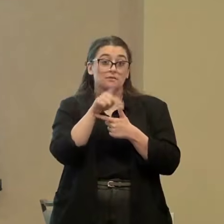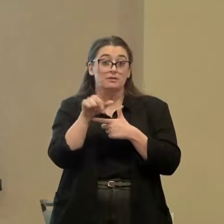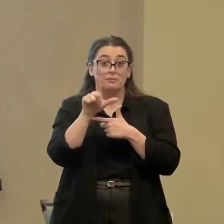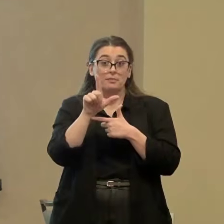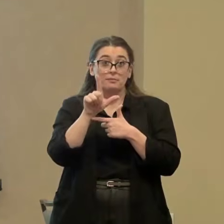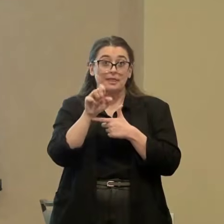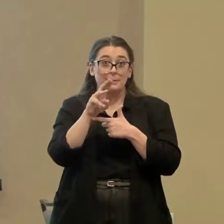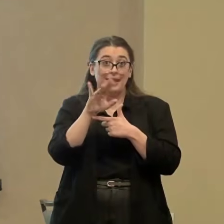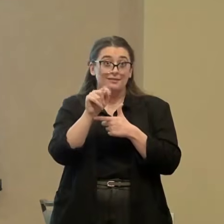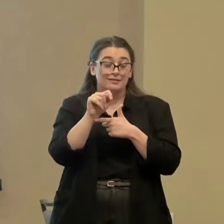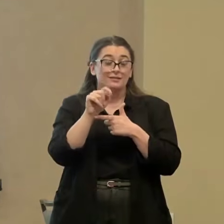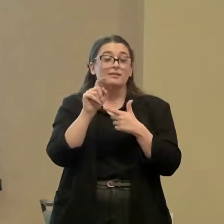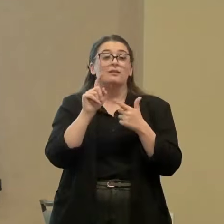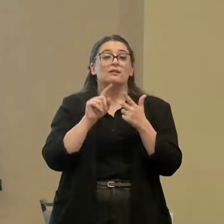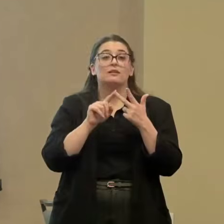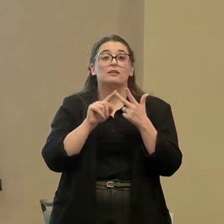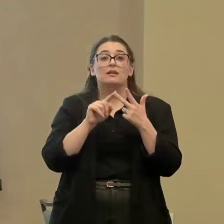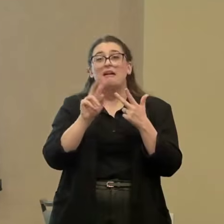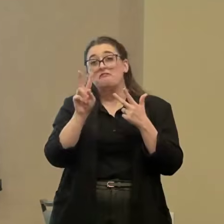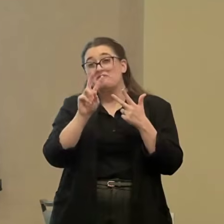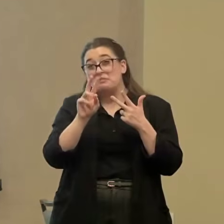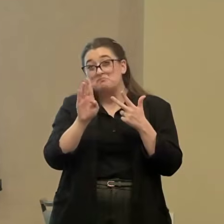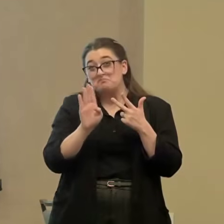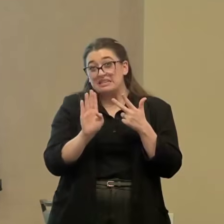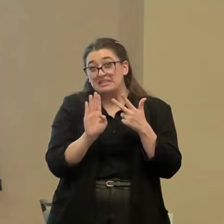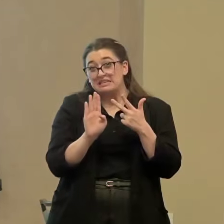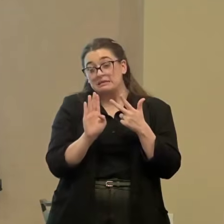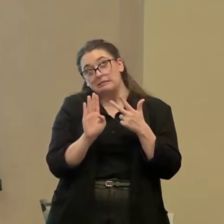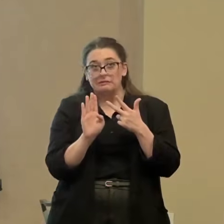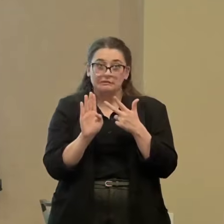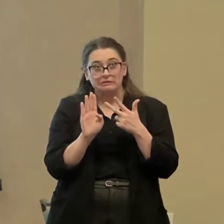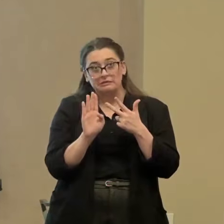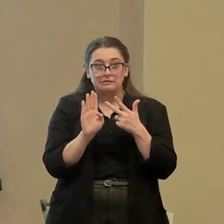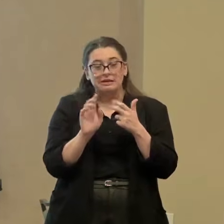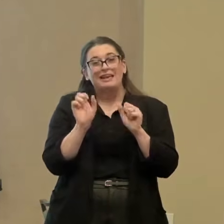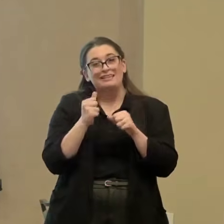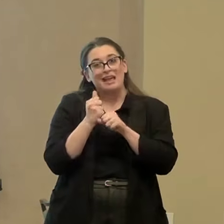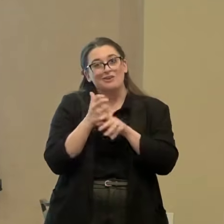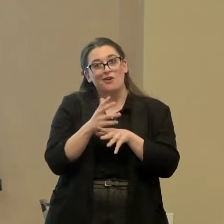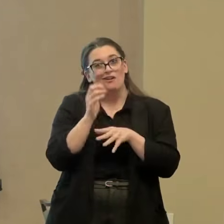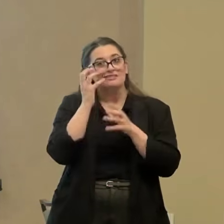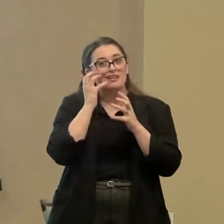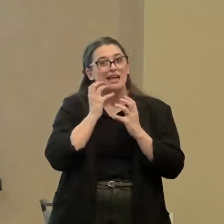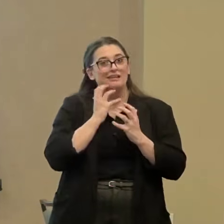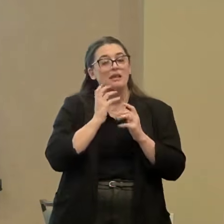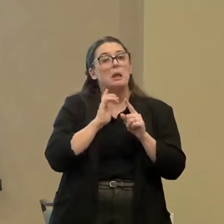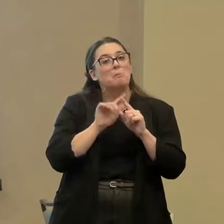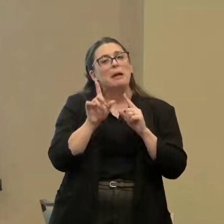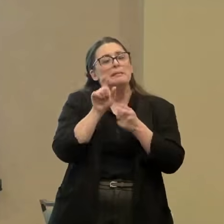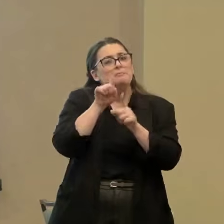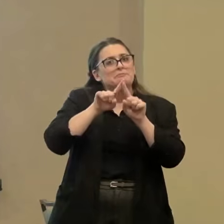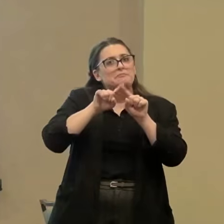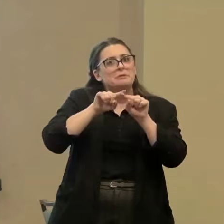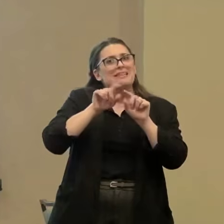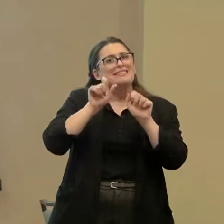anti-inflammatory properties. Vitamin B, most likely to cause acne, but has its role in certain cases,